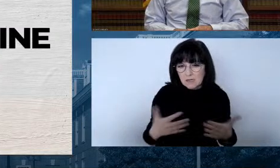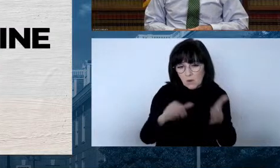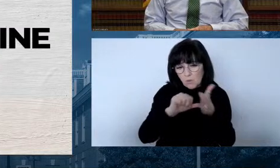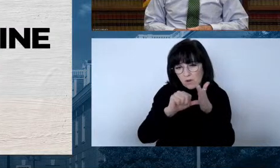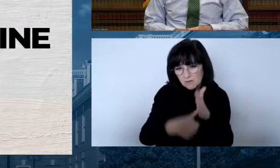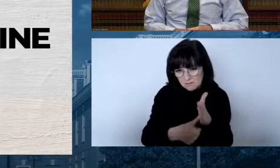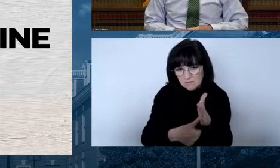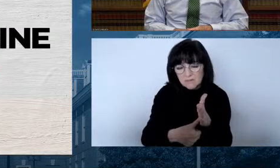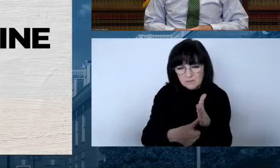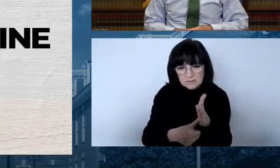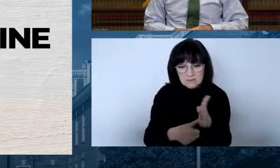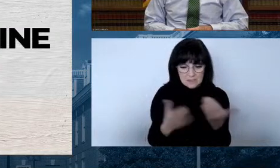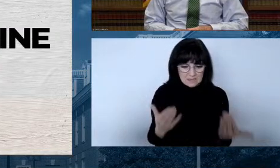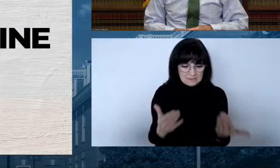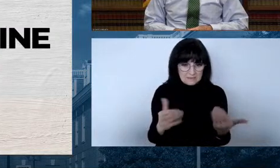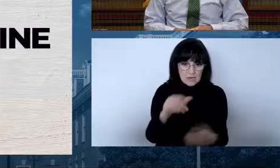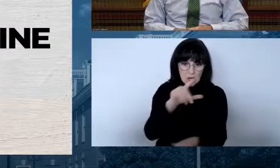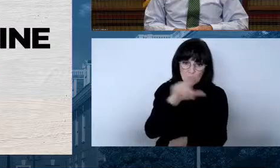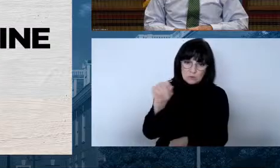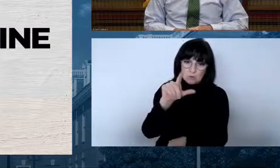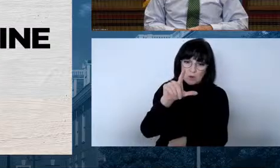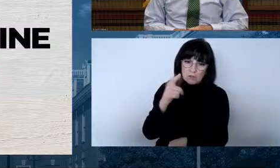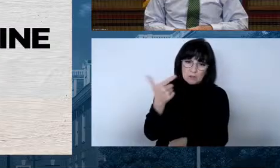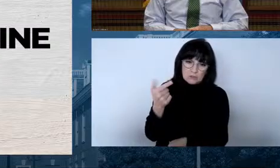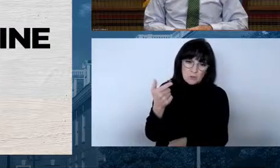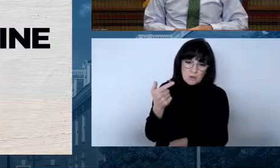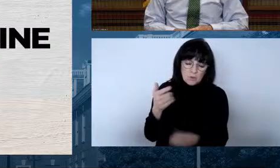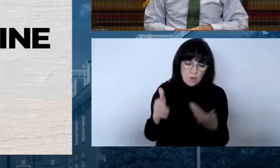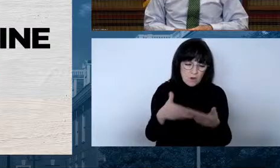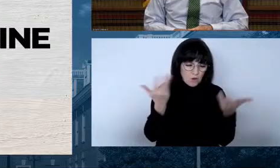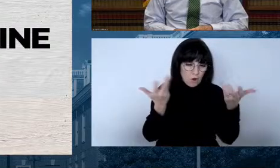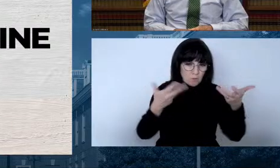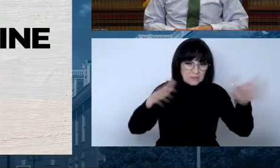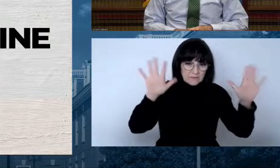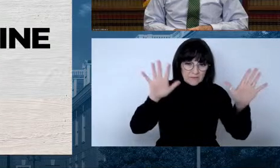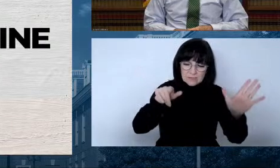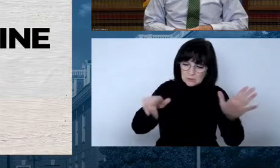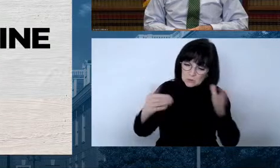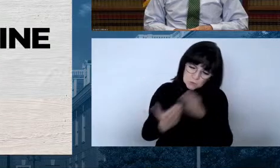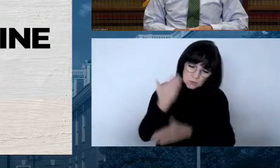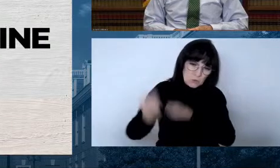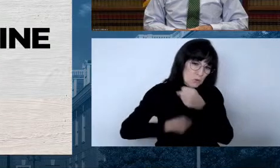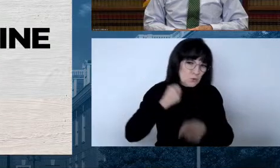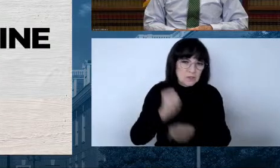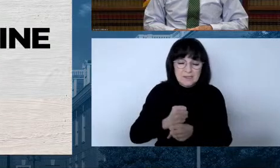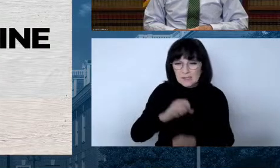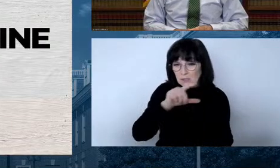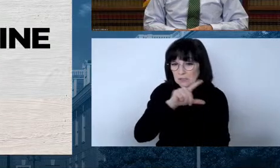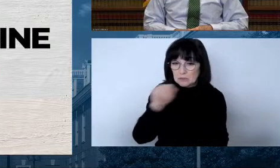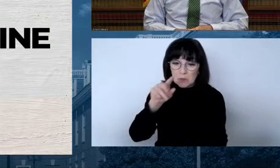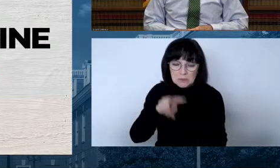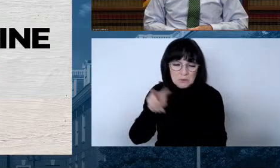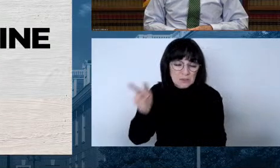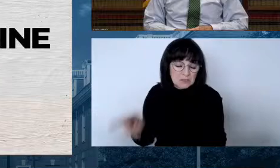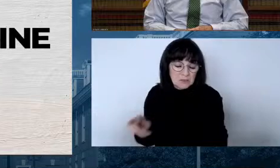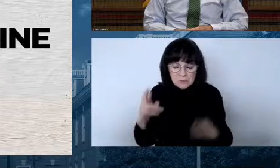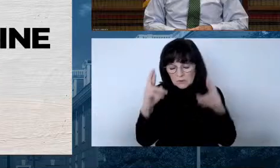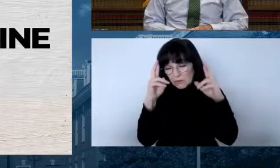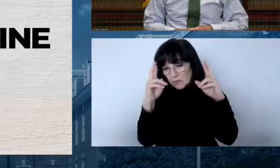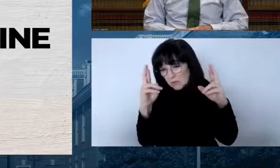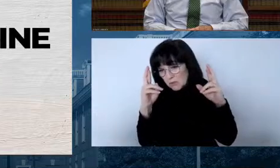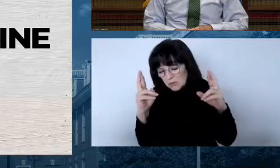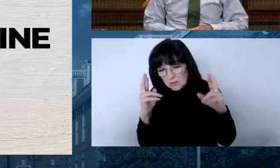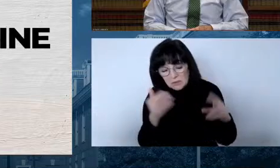2021, we're hopeful as we look to the new year. It's got to be a better year from our perspective. Not sure that it